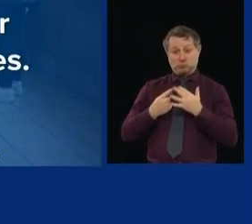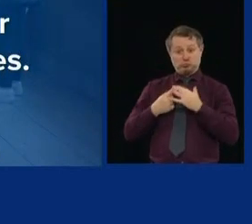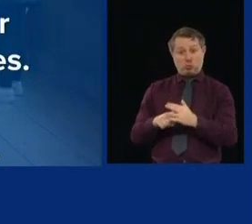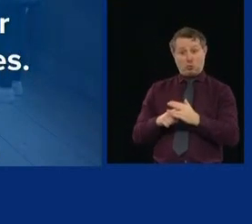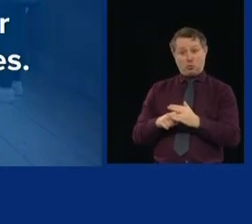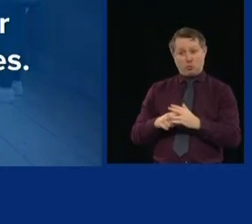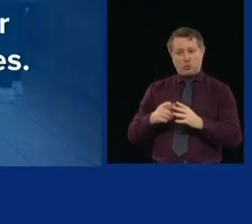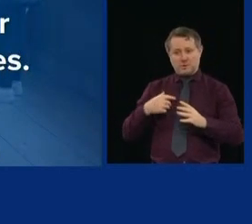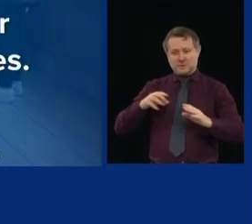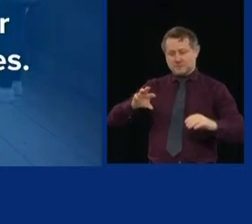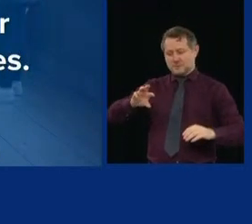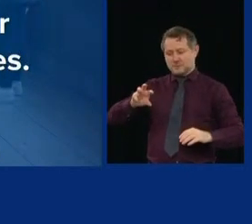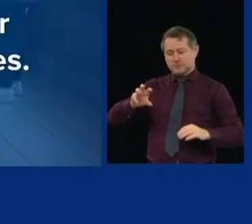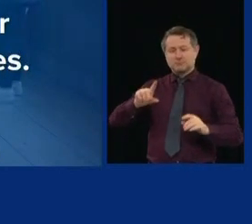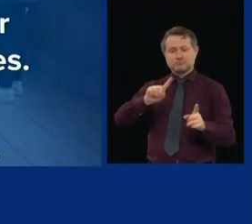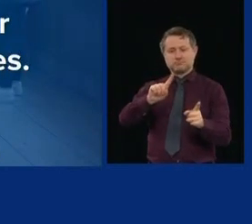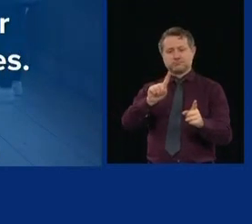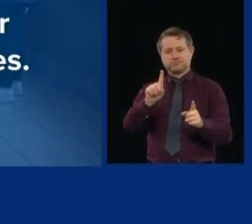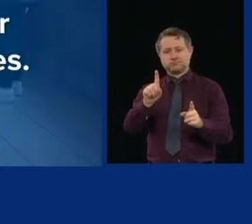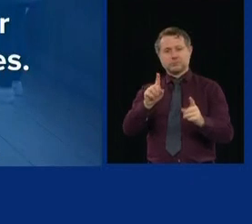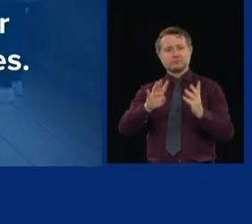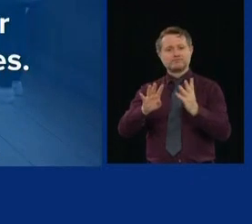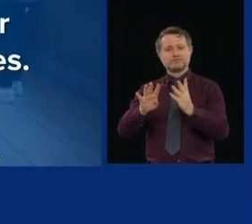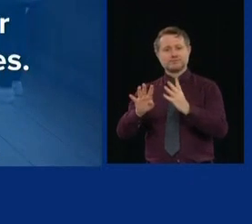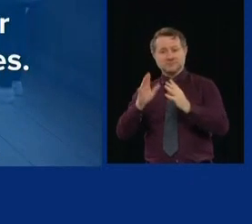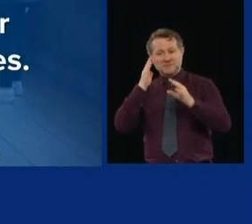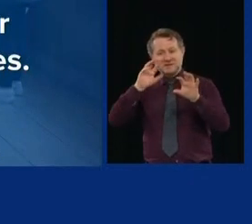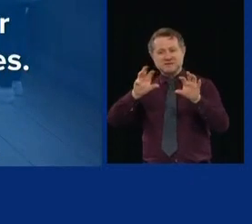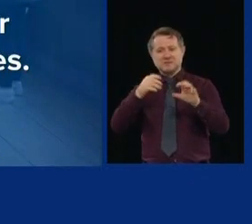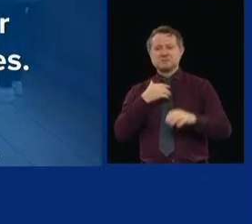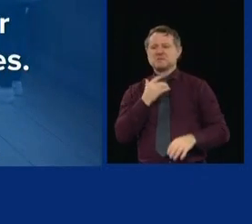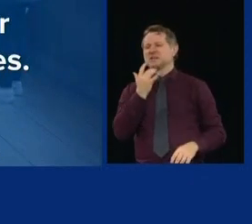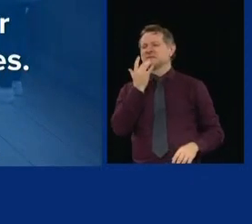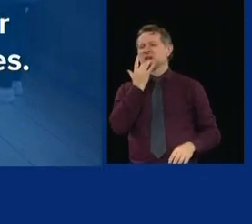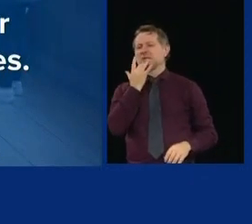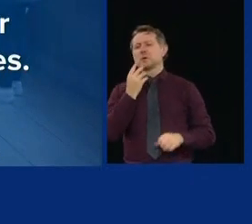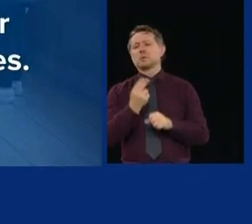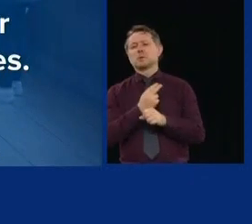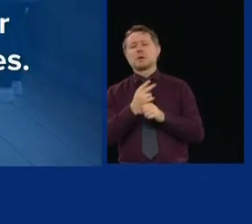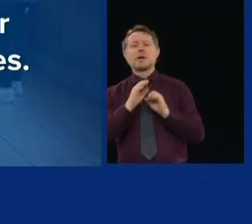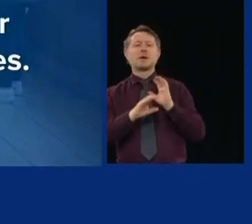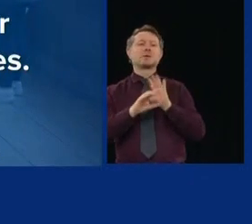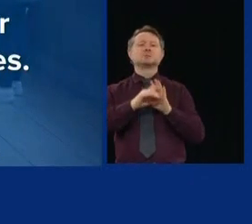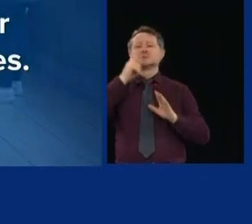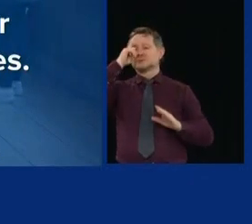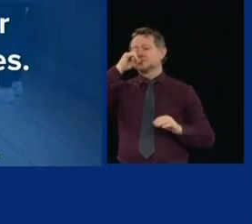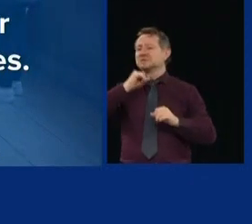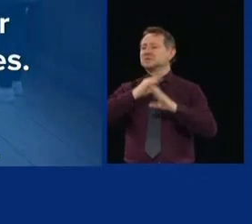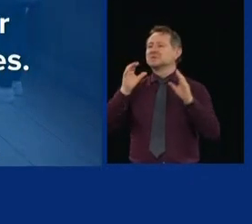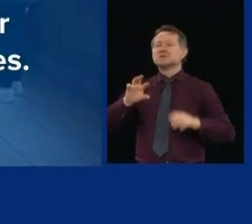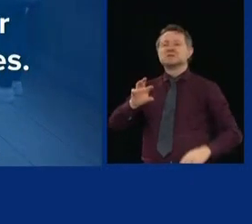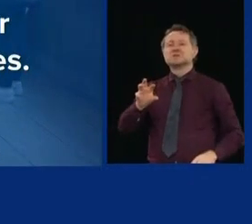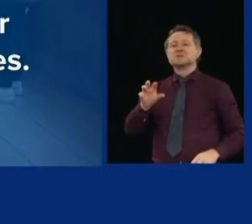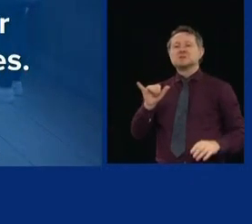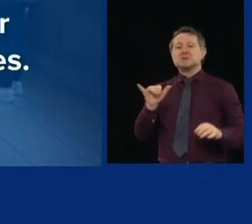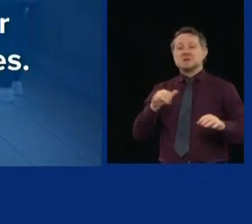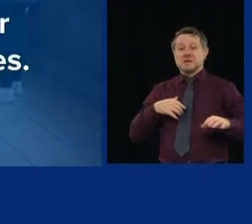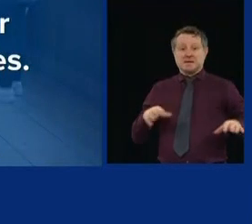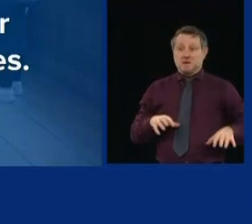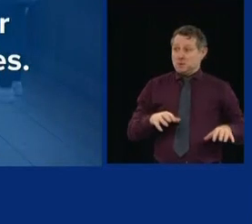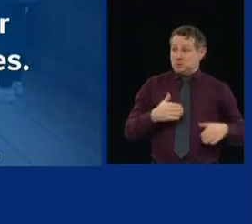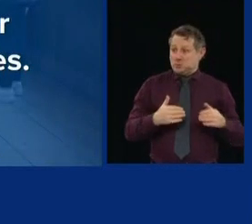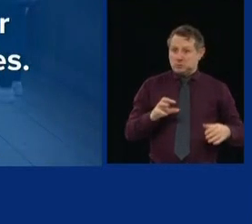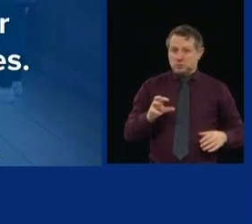favorite graphics, not saying a heck of a lot. Starting to turn the activity valve, watch what happens to